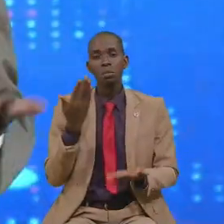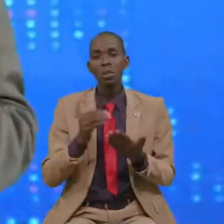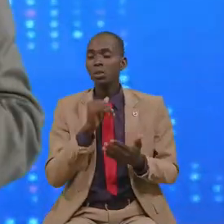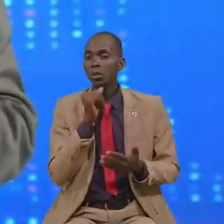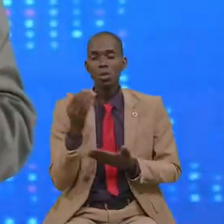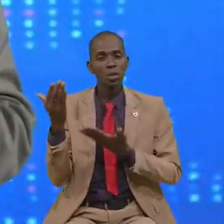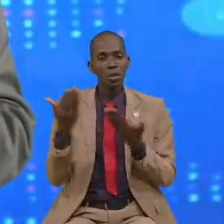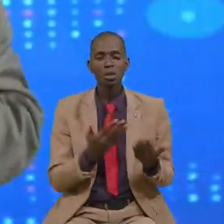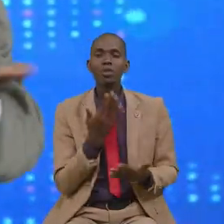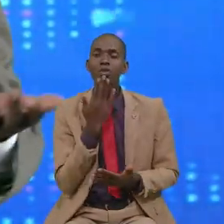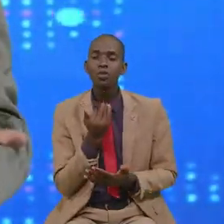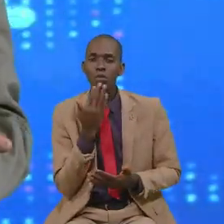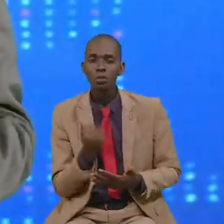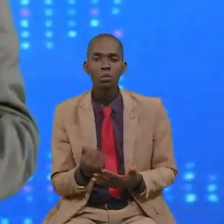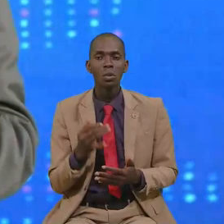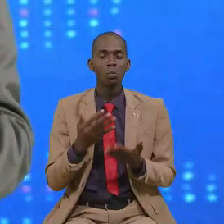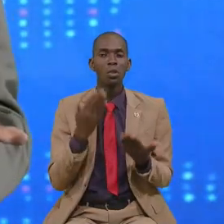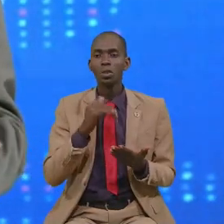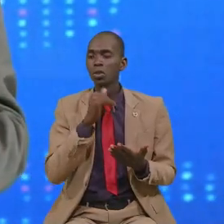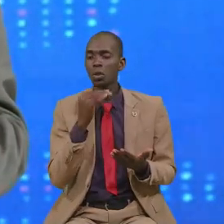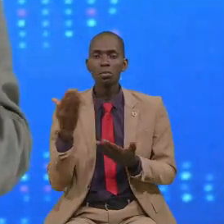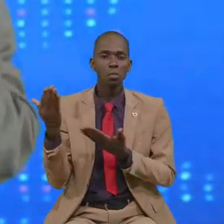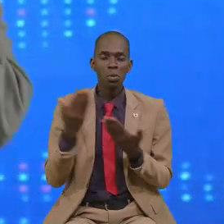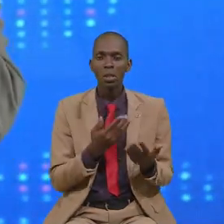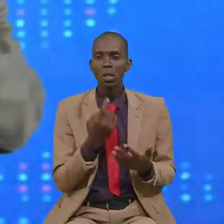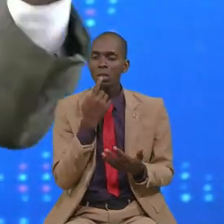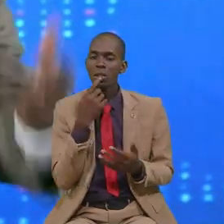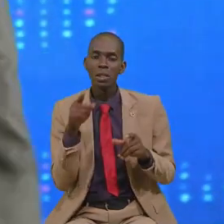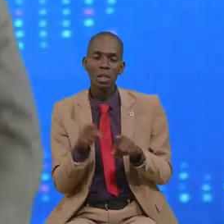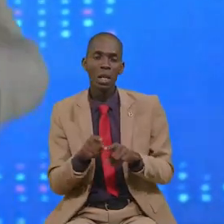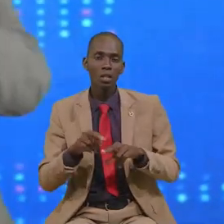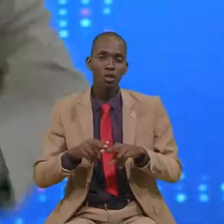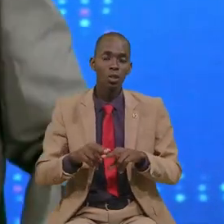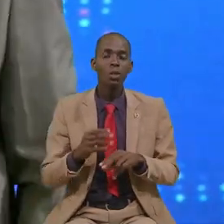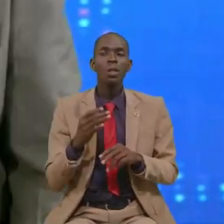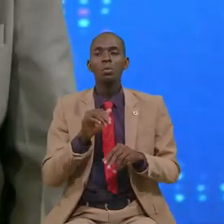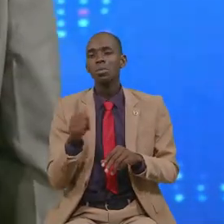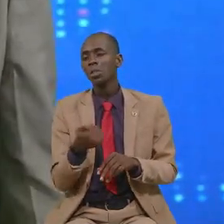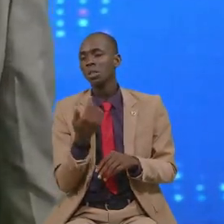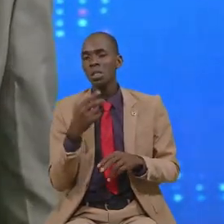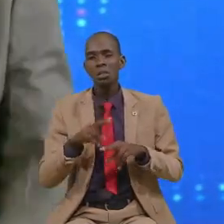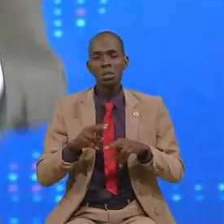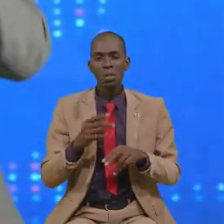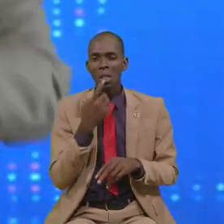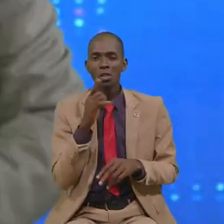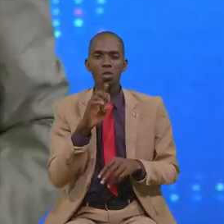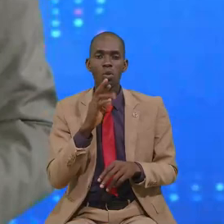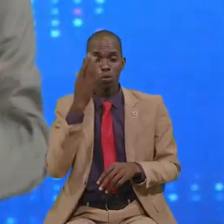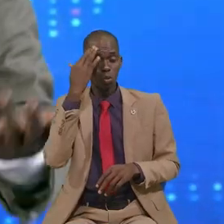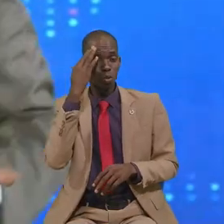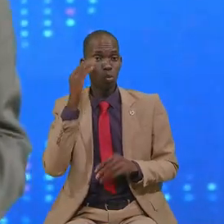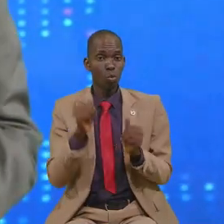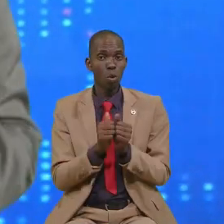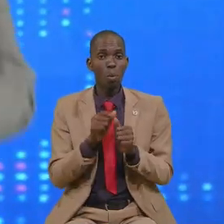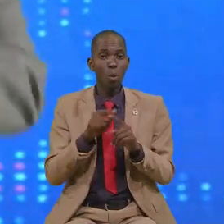not taste like salt. It may not taste like any taste you are familiar with. What he said is